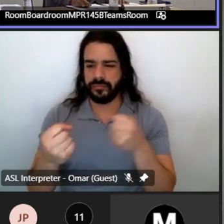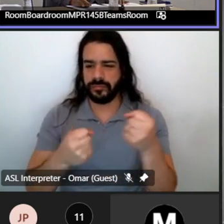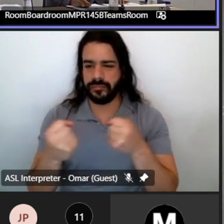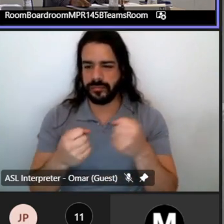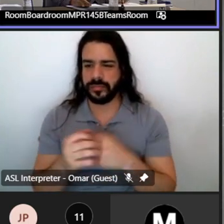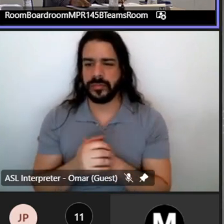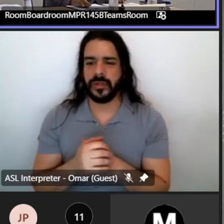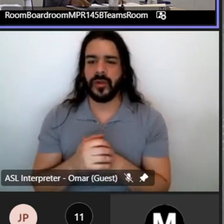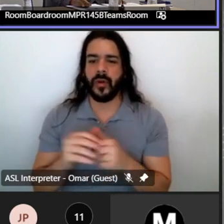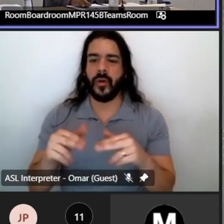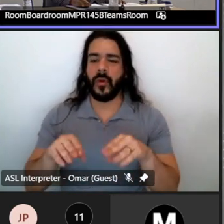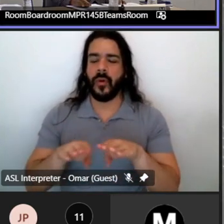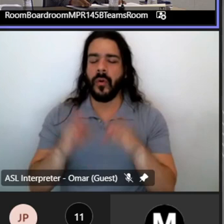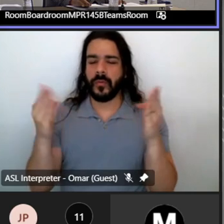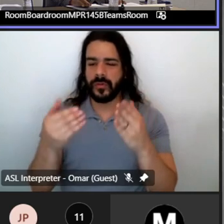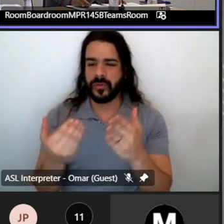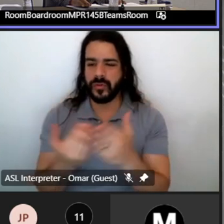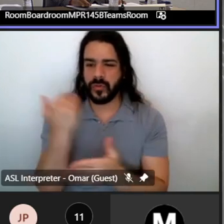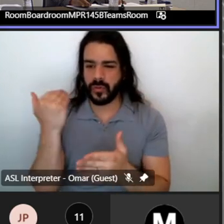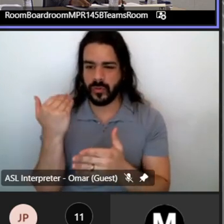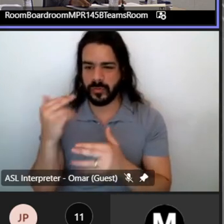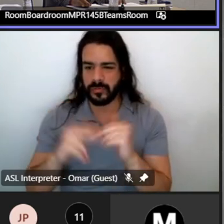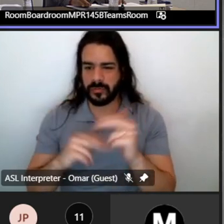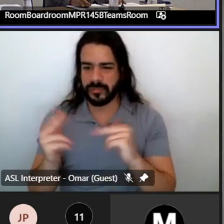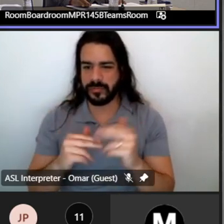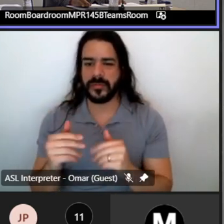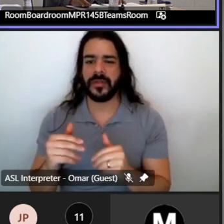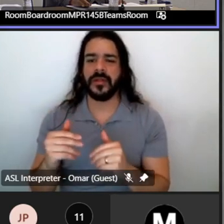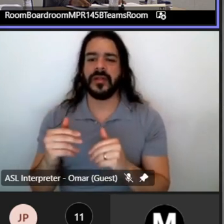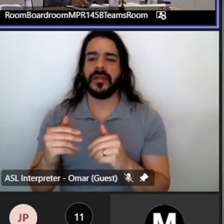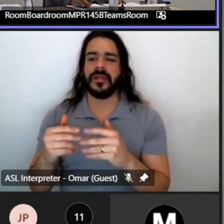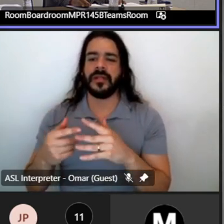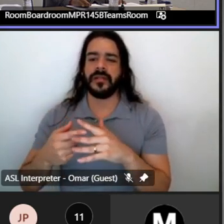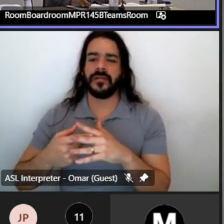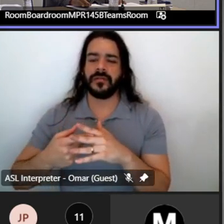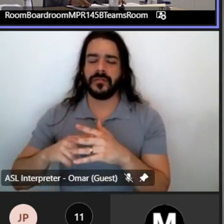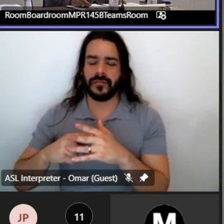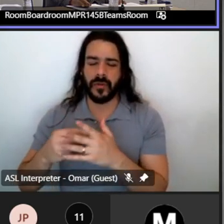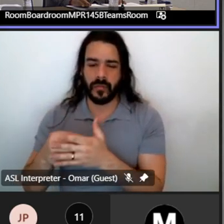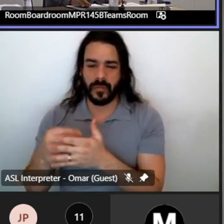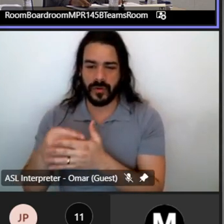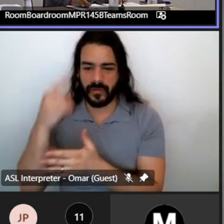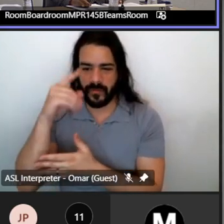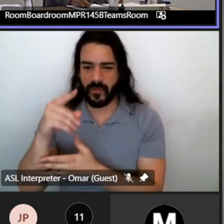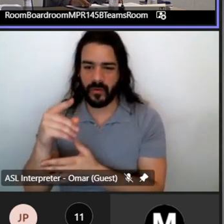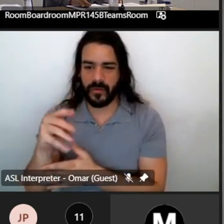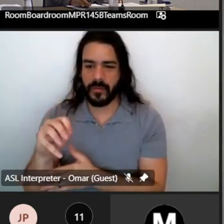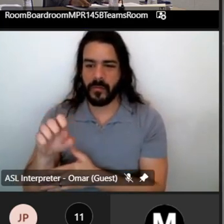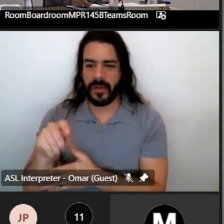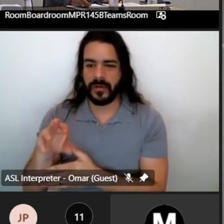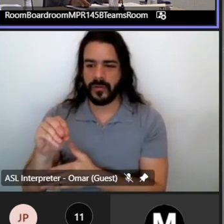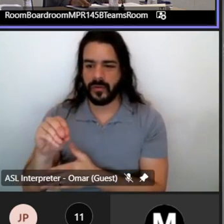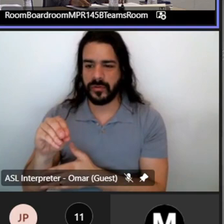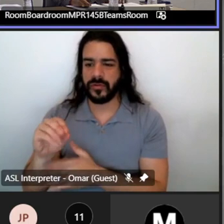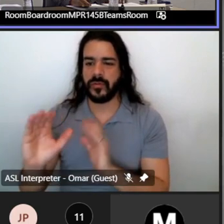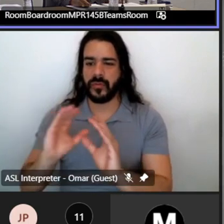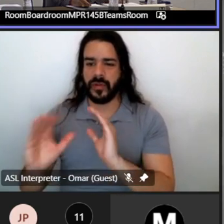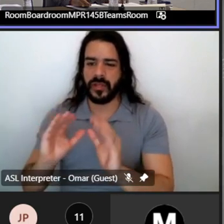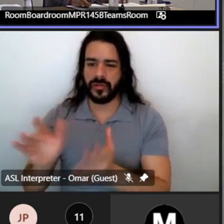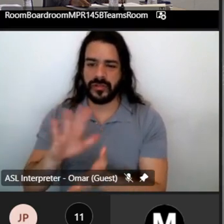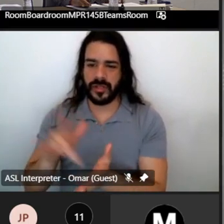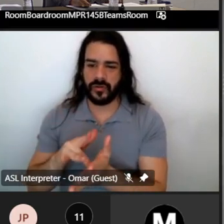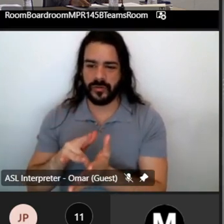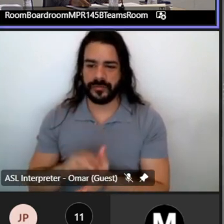station, modernizes customer wayfinding, and funds the creation of Metro's Integrated